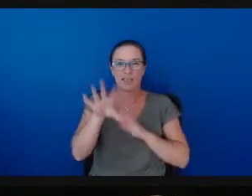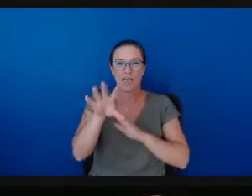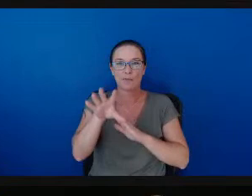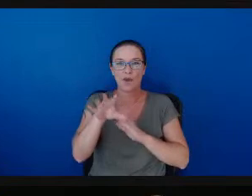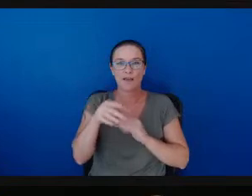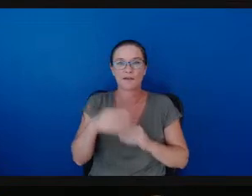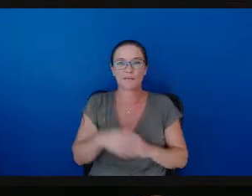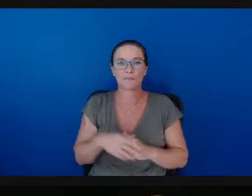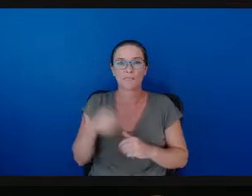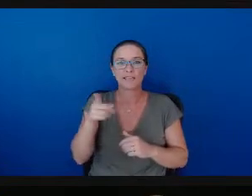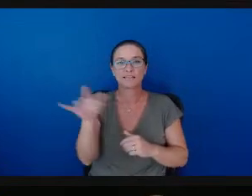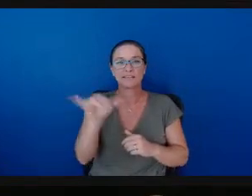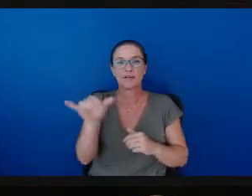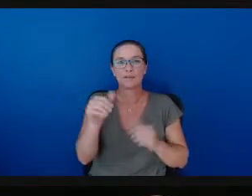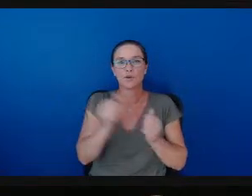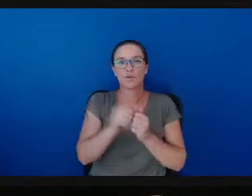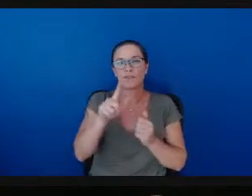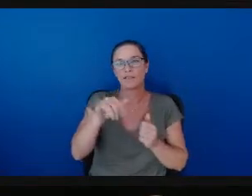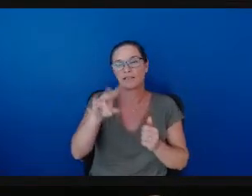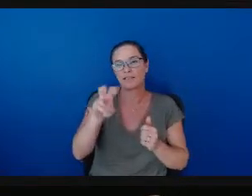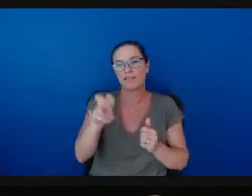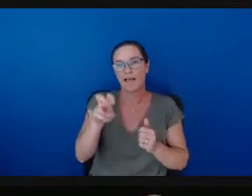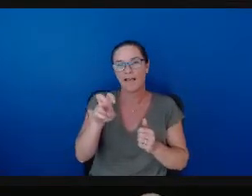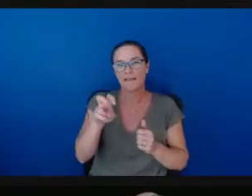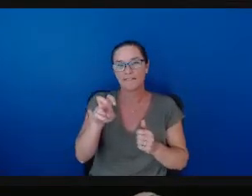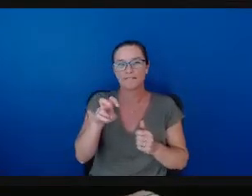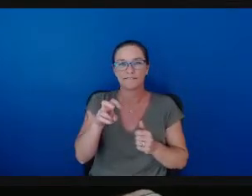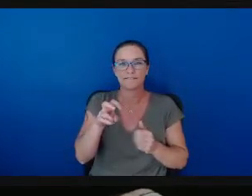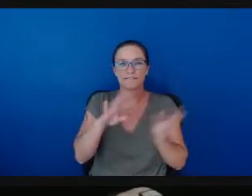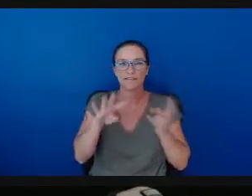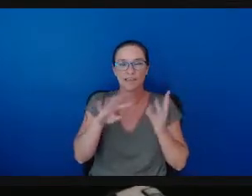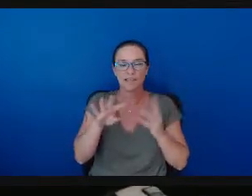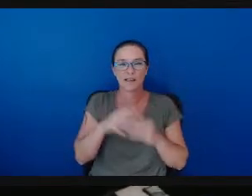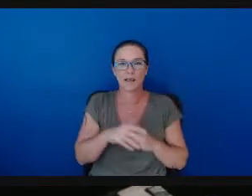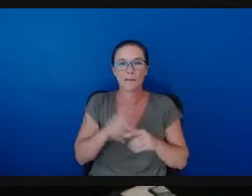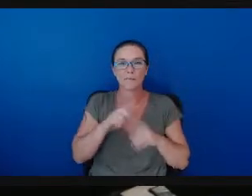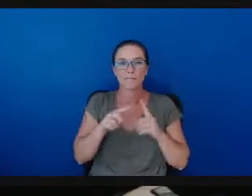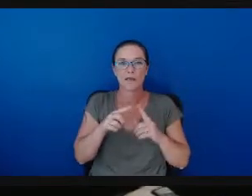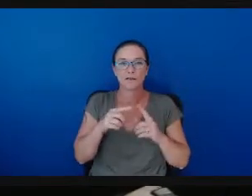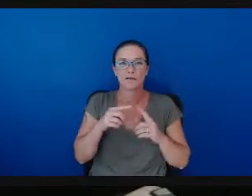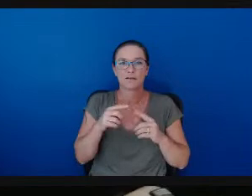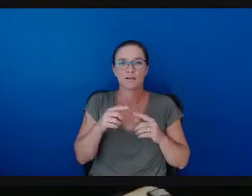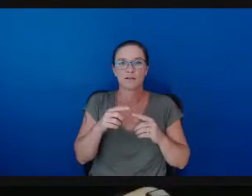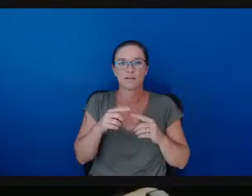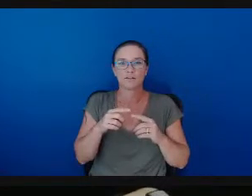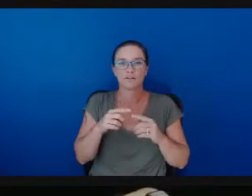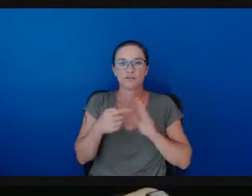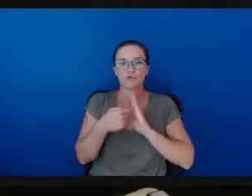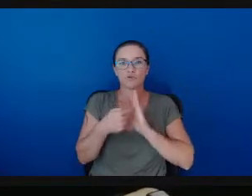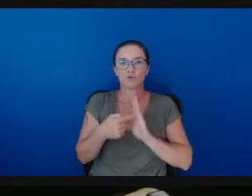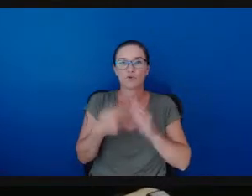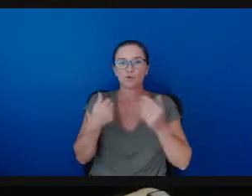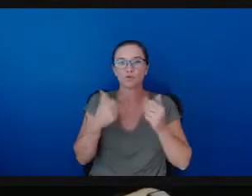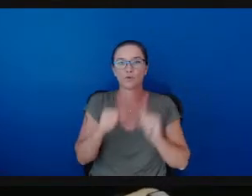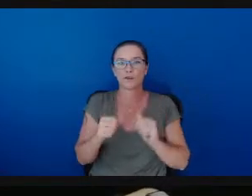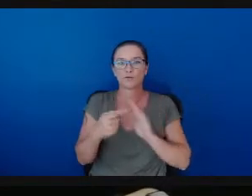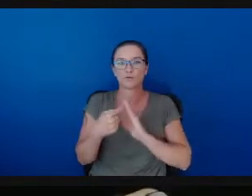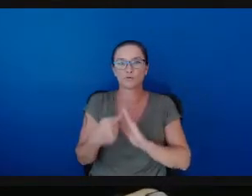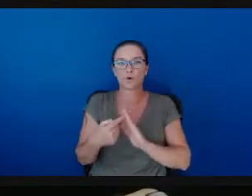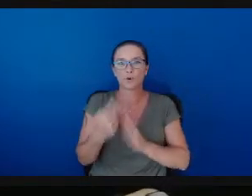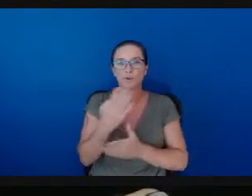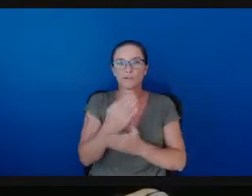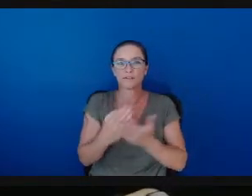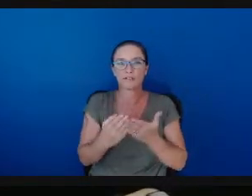similar feed as the live feed. I've just fast forwarded it and basically try to compile some of the